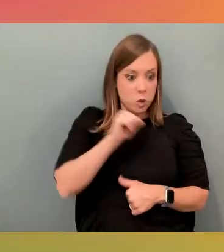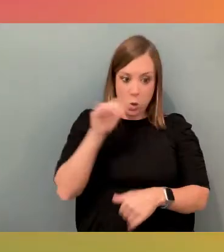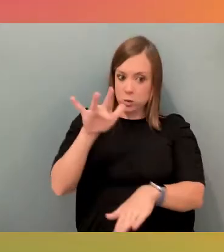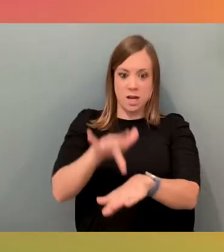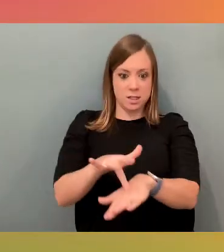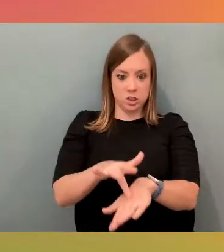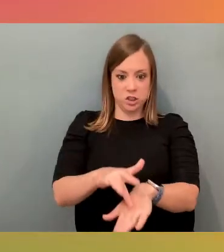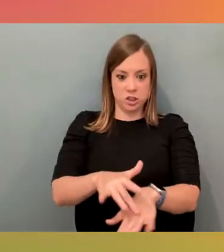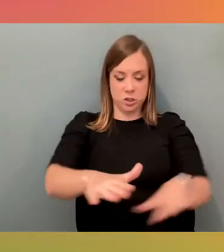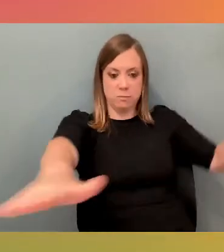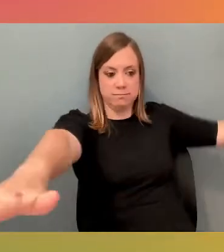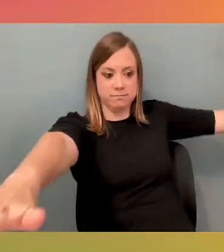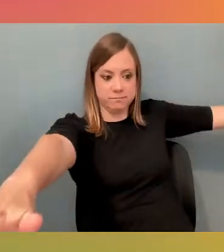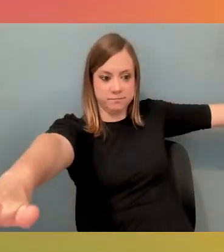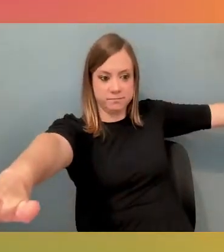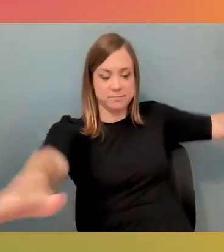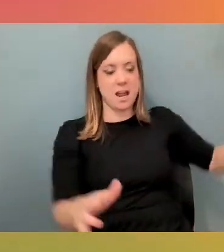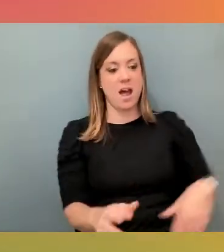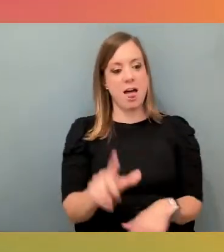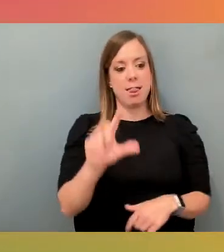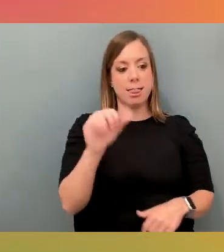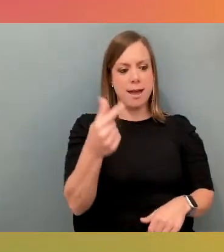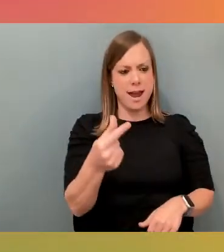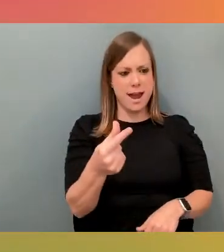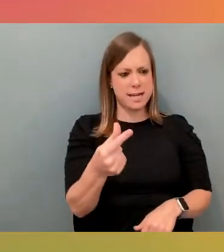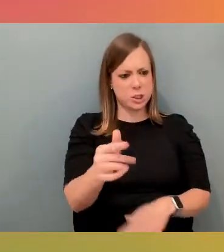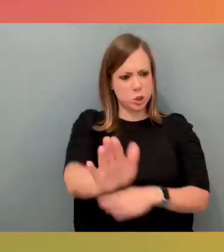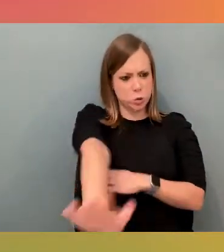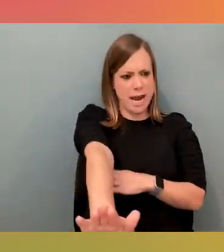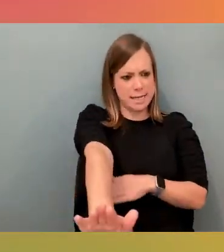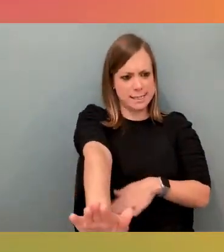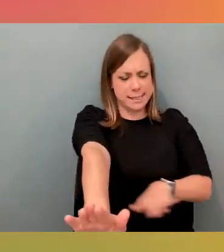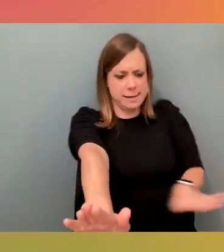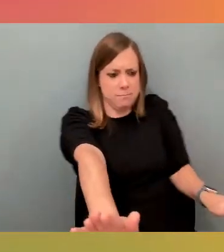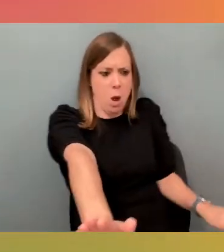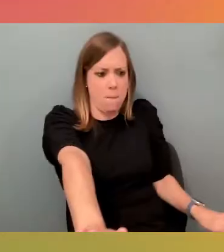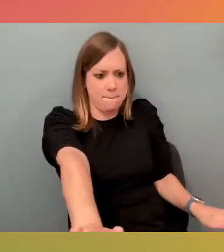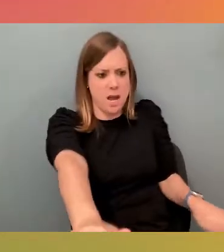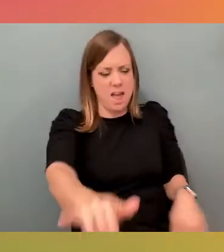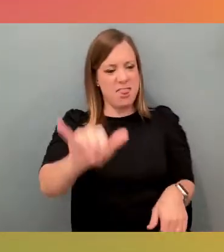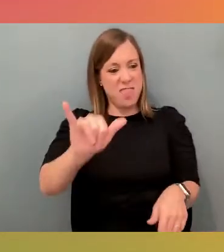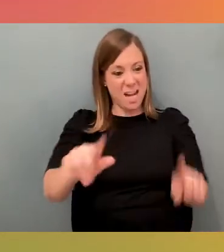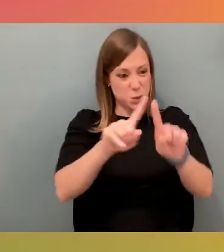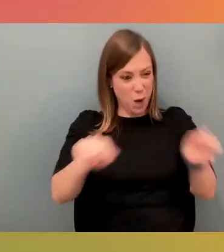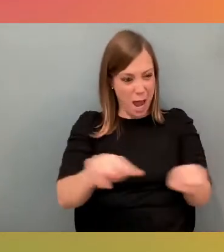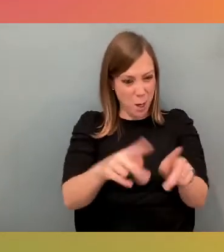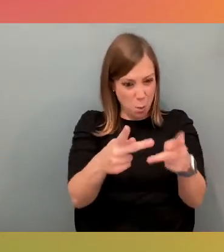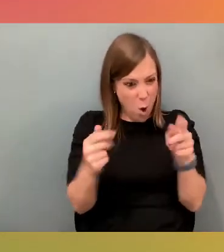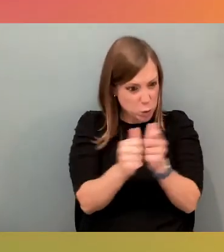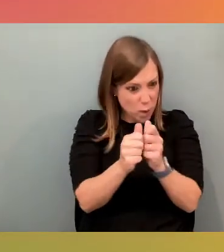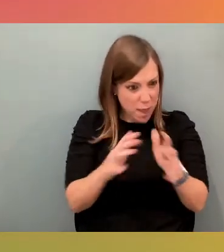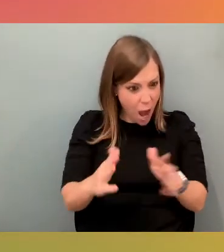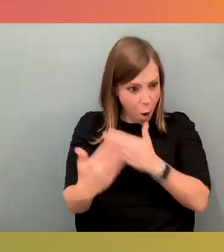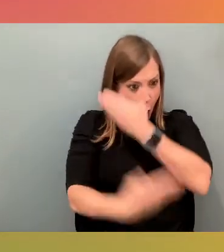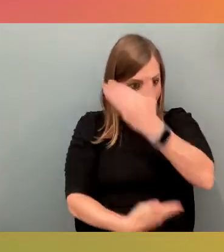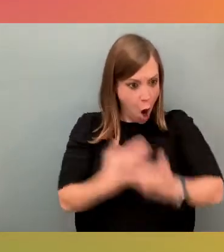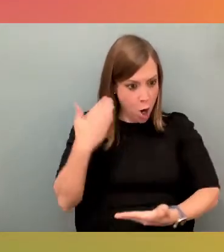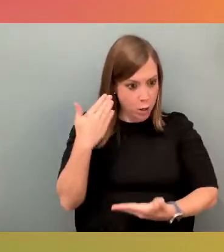arms. Notice how much more work that is here in the obliques, in the legs. Hold it here for